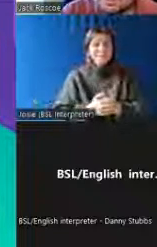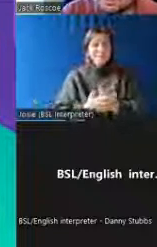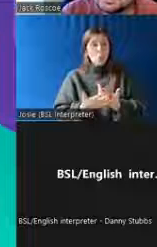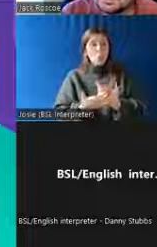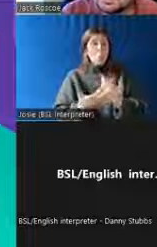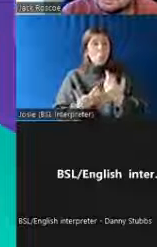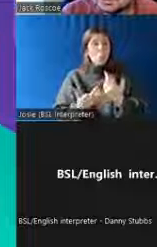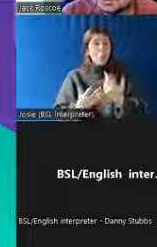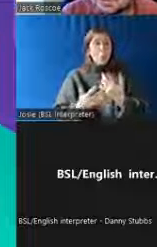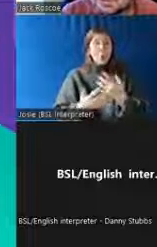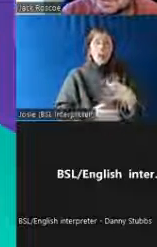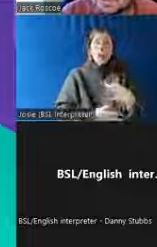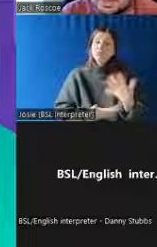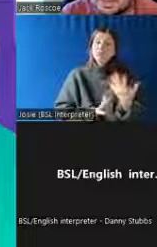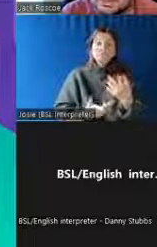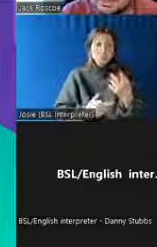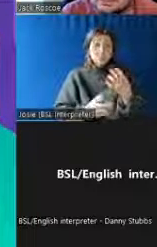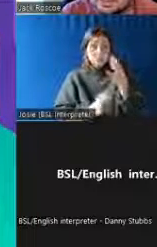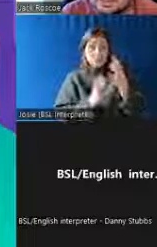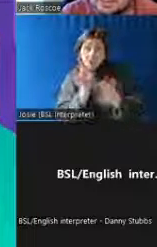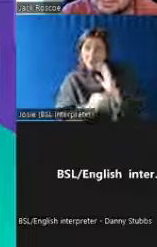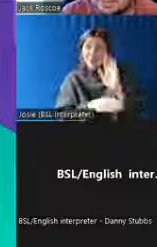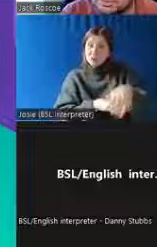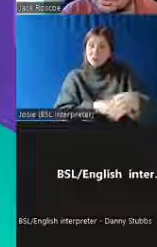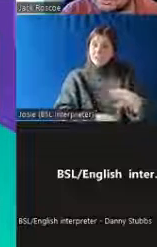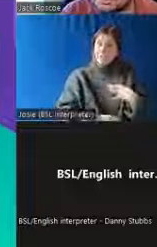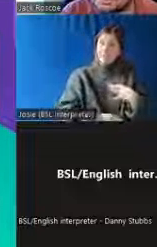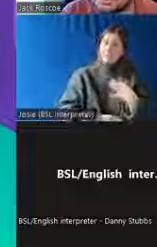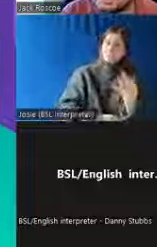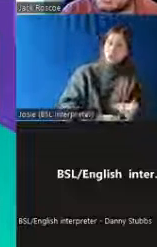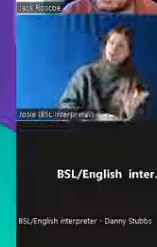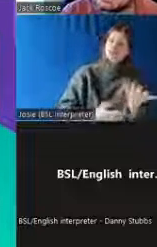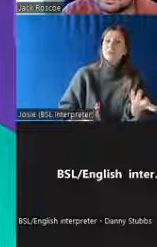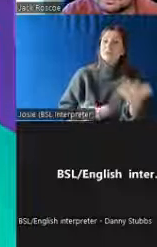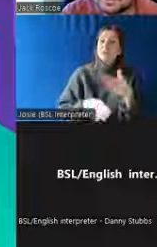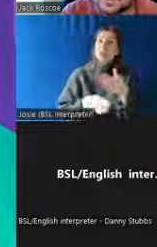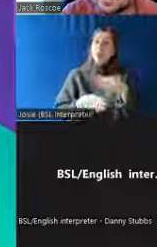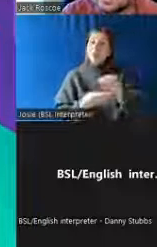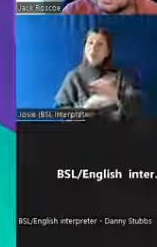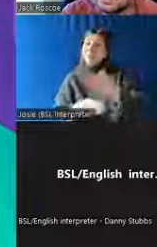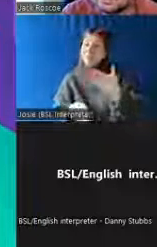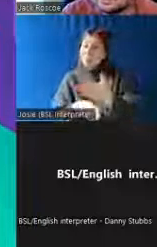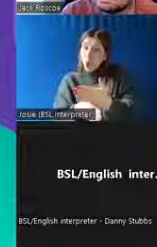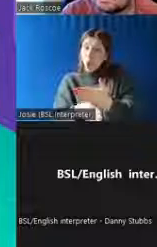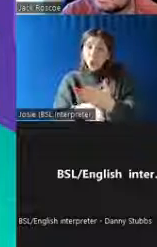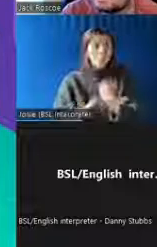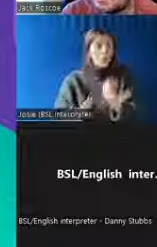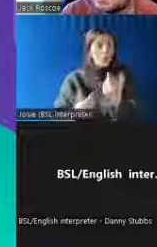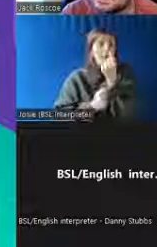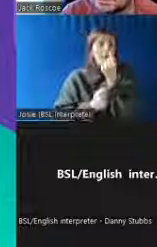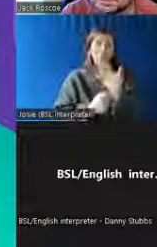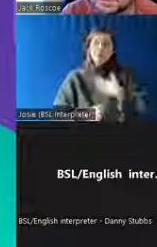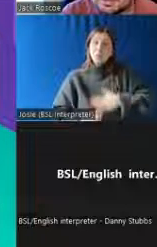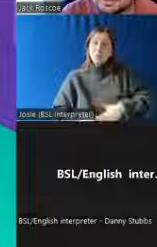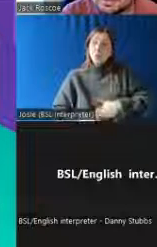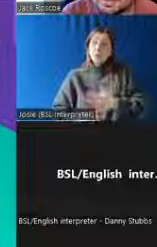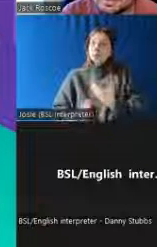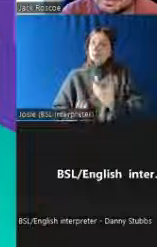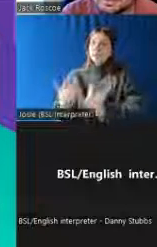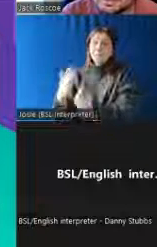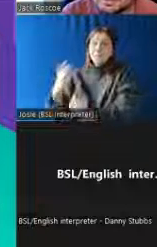to increase skills and confidence, and to foster partnerships between several organizations or groups of freelancers working